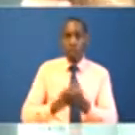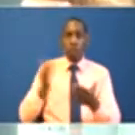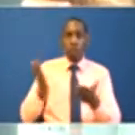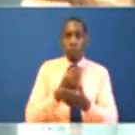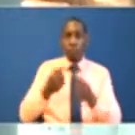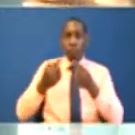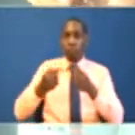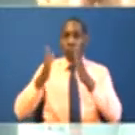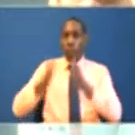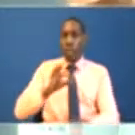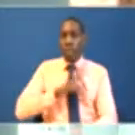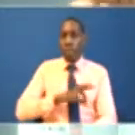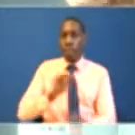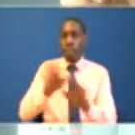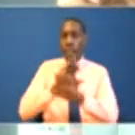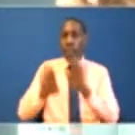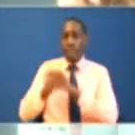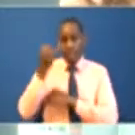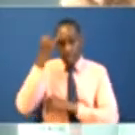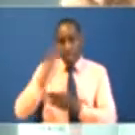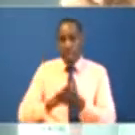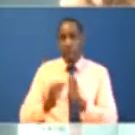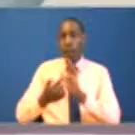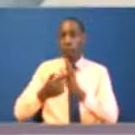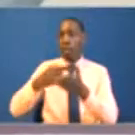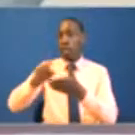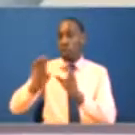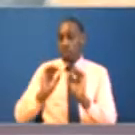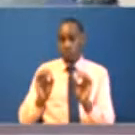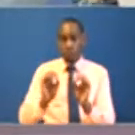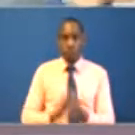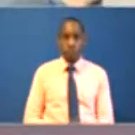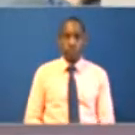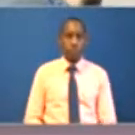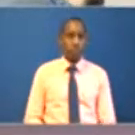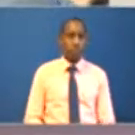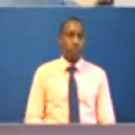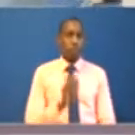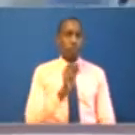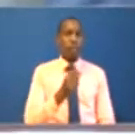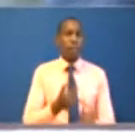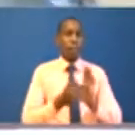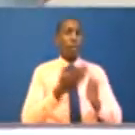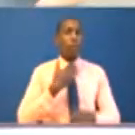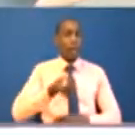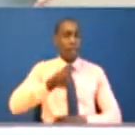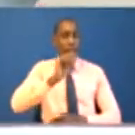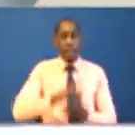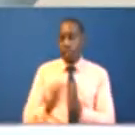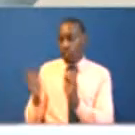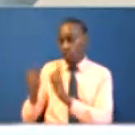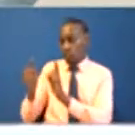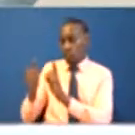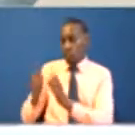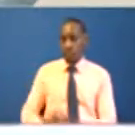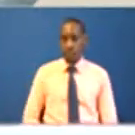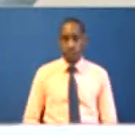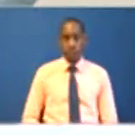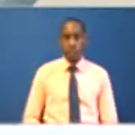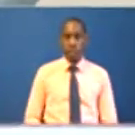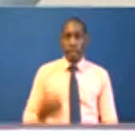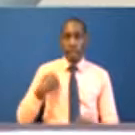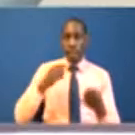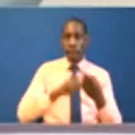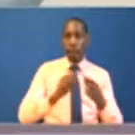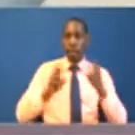takes all mentality that one is not right and it's not taking us forward okay i wish to add to that okay you say that uh the